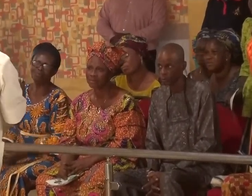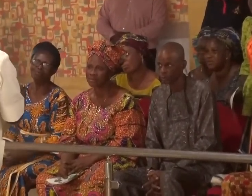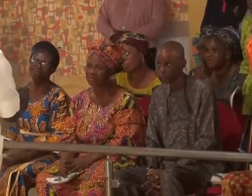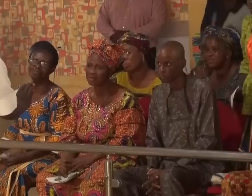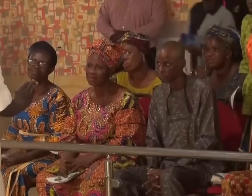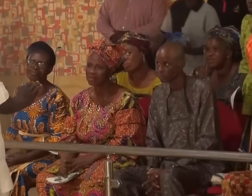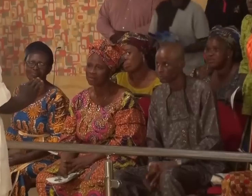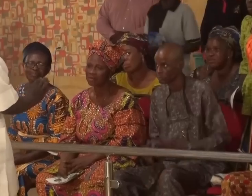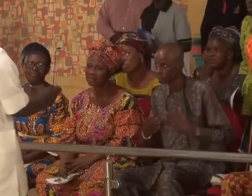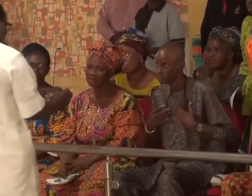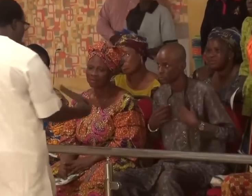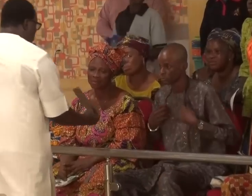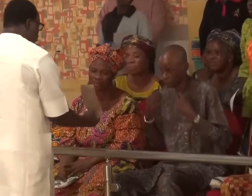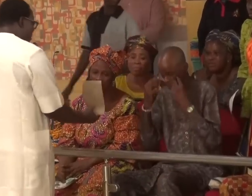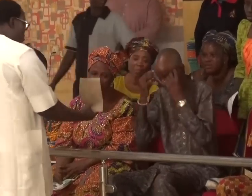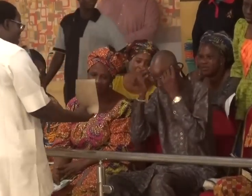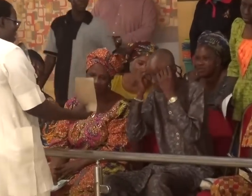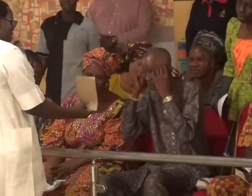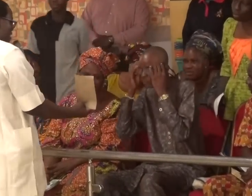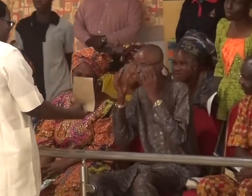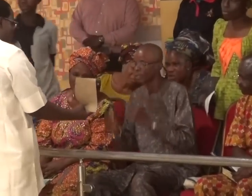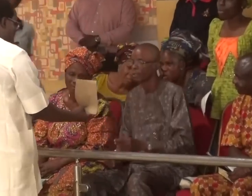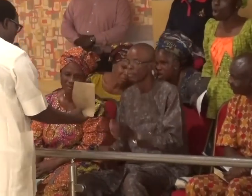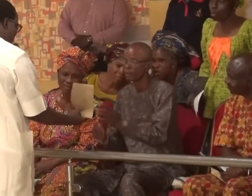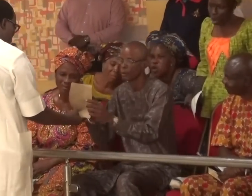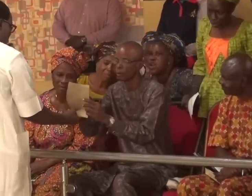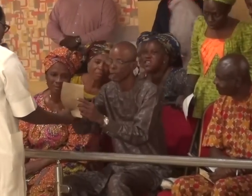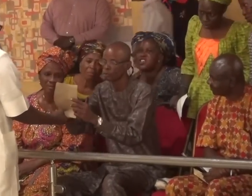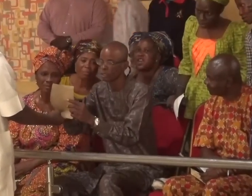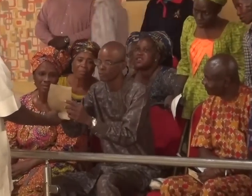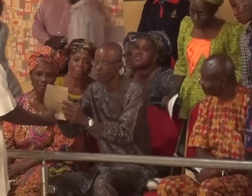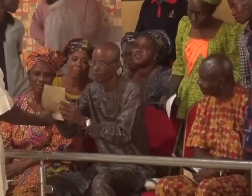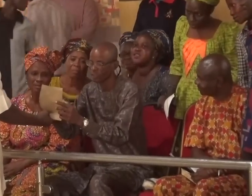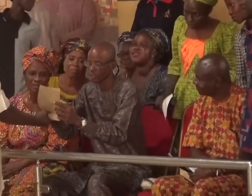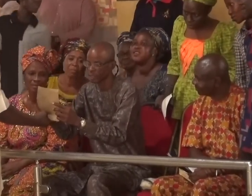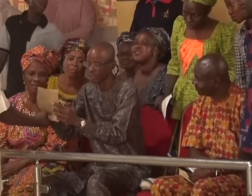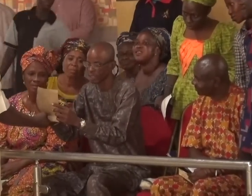not got it to where I'm headed to. How many names?